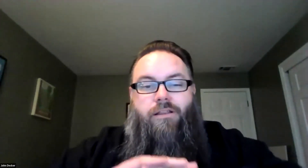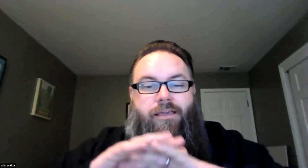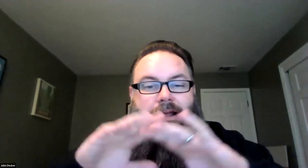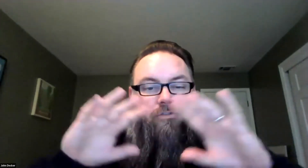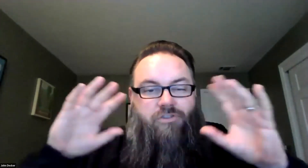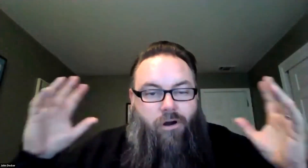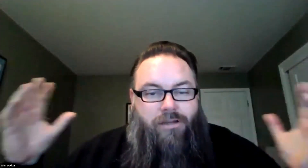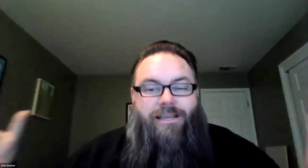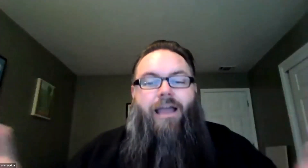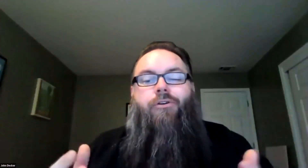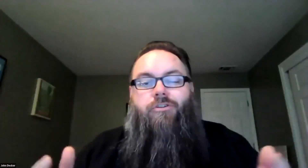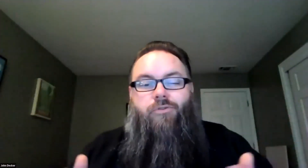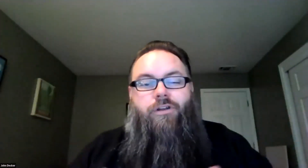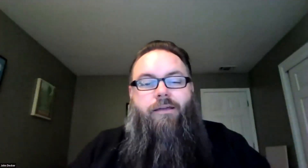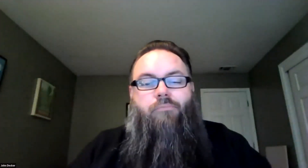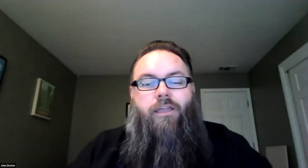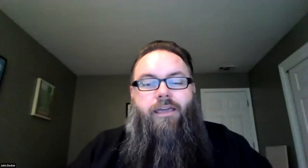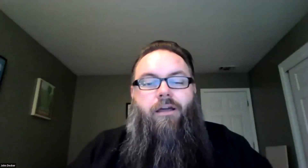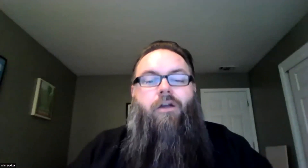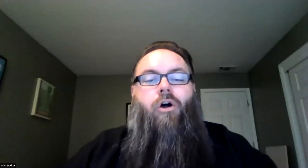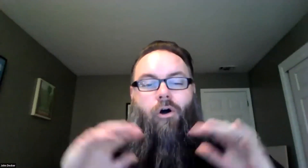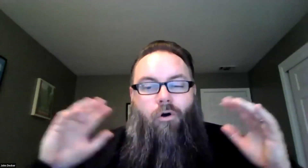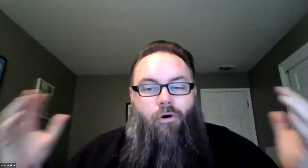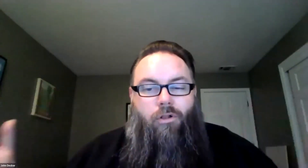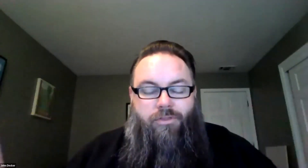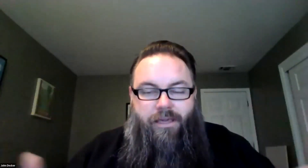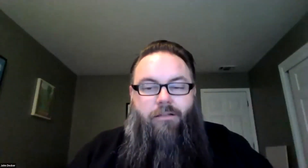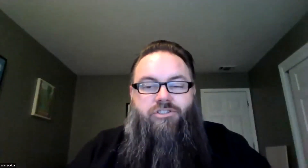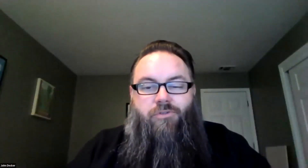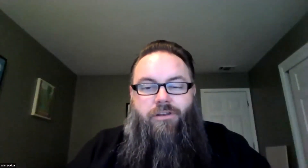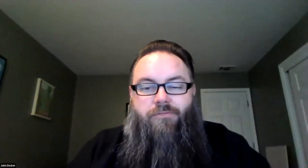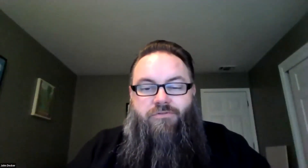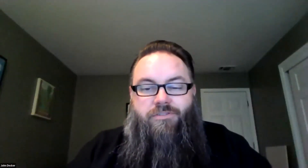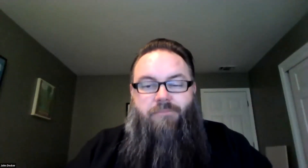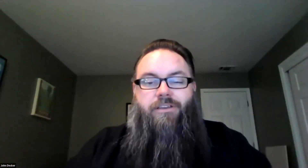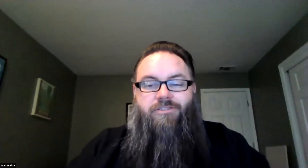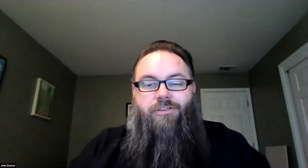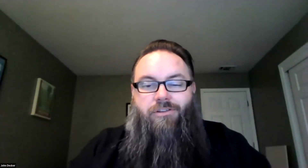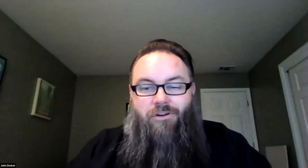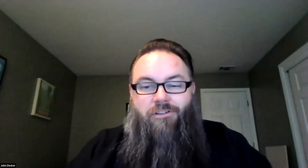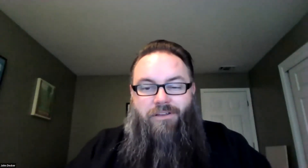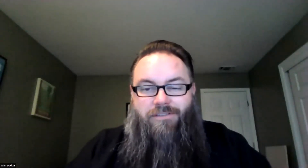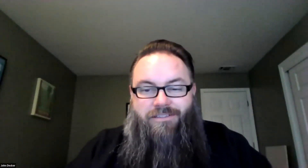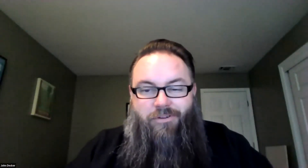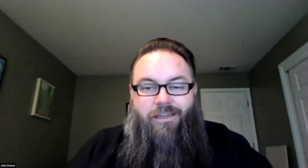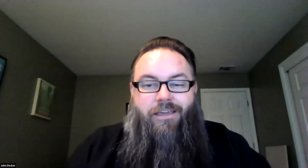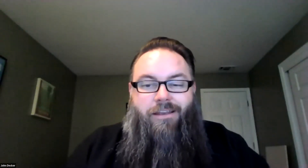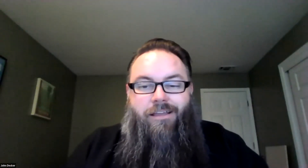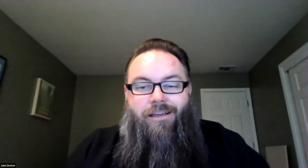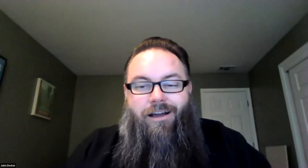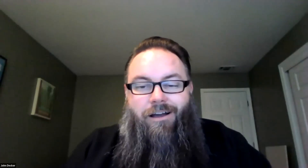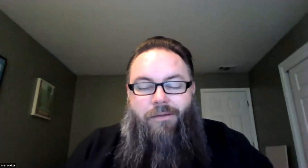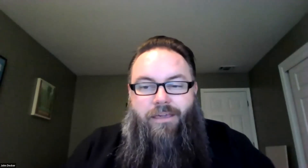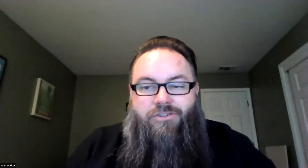to really get out to our entire community and bring in all the eligible individuals. Camellia certainly knows all about this, bringing